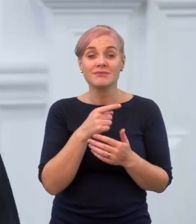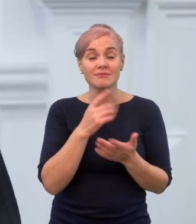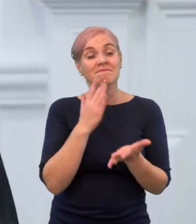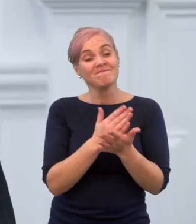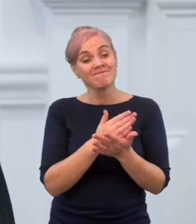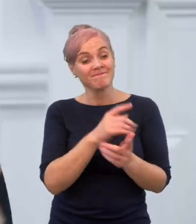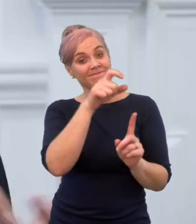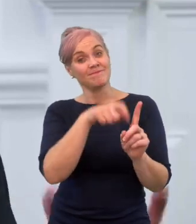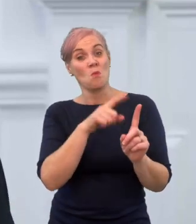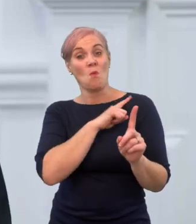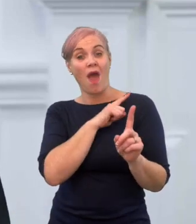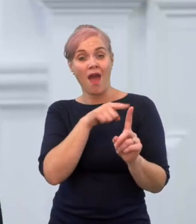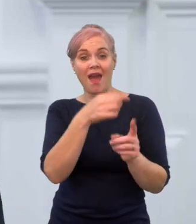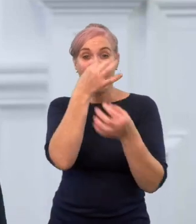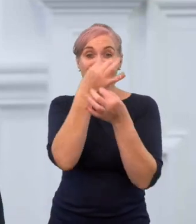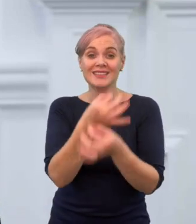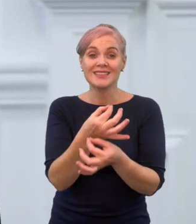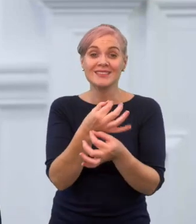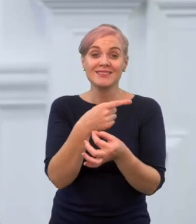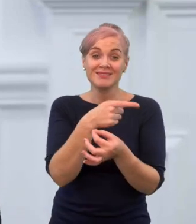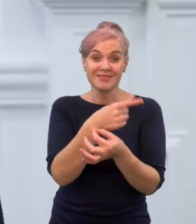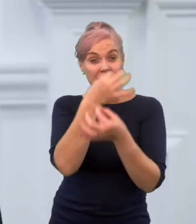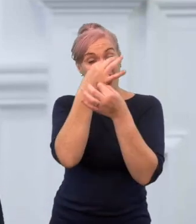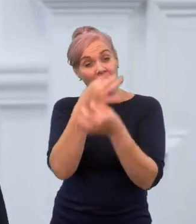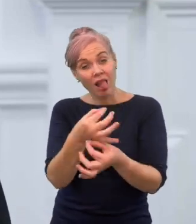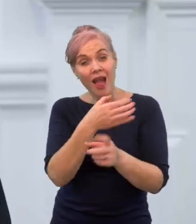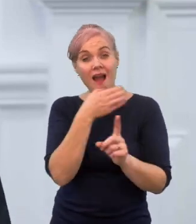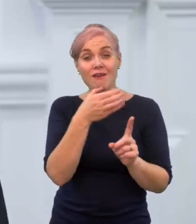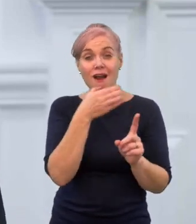So he's that way because he's addicted, and now